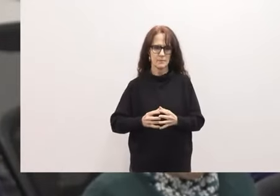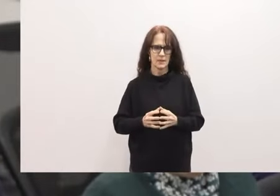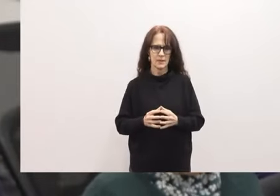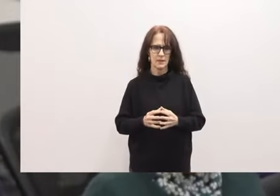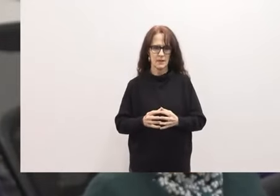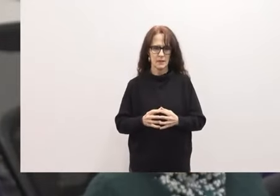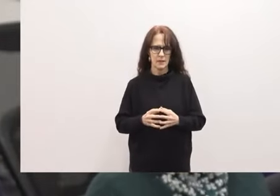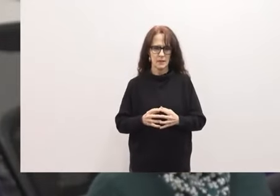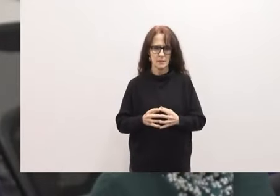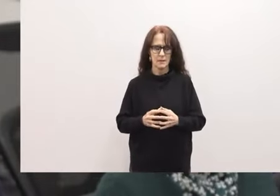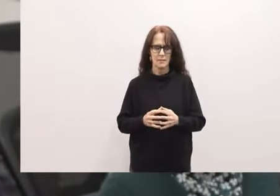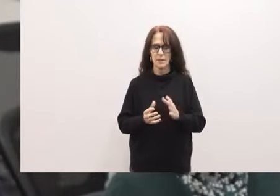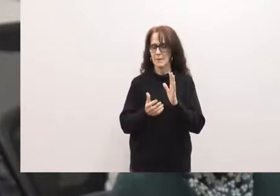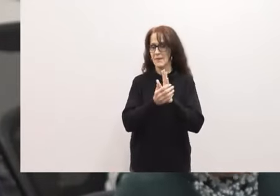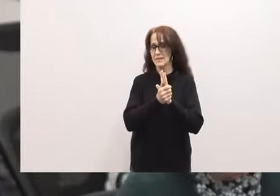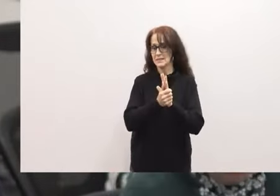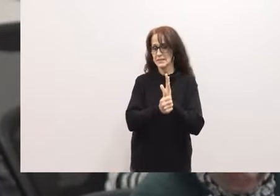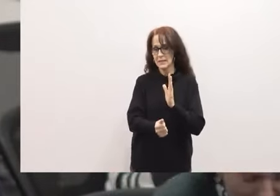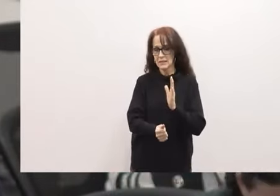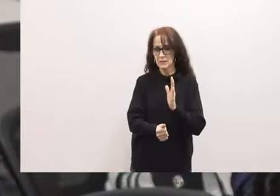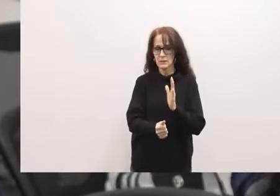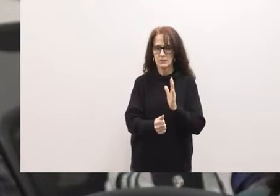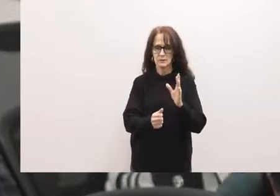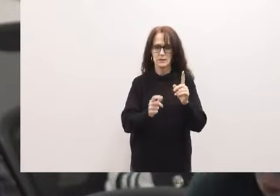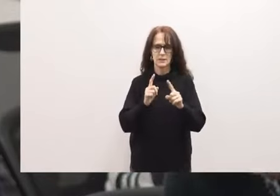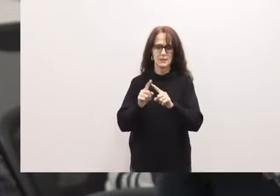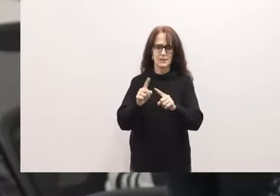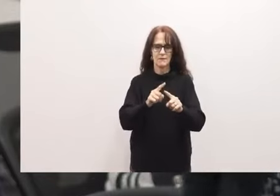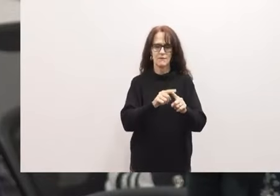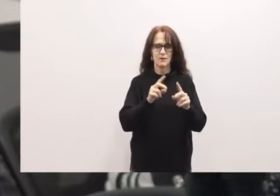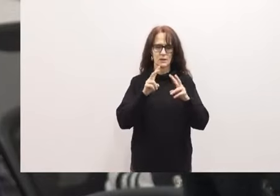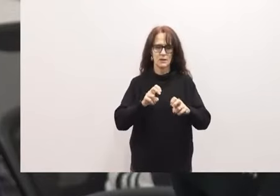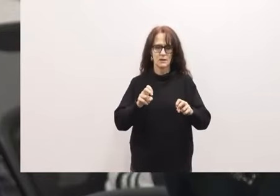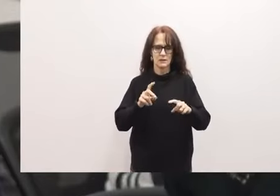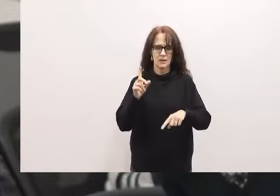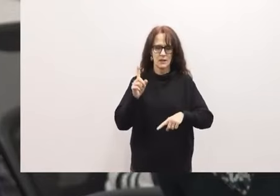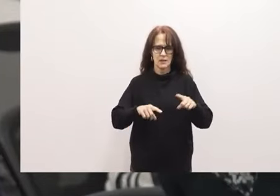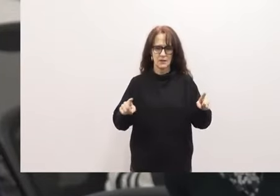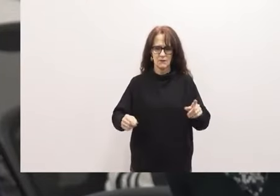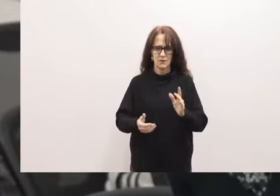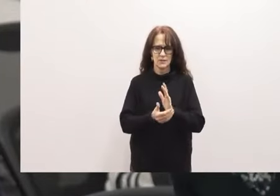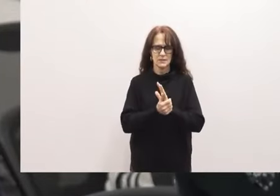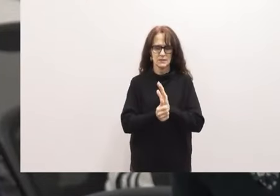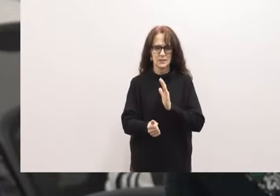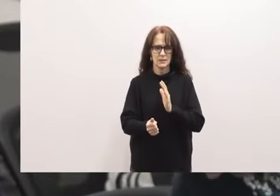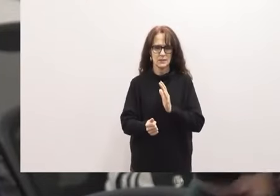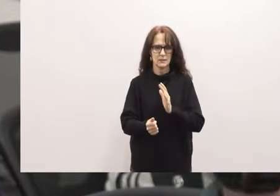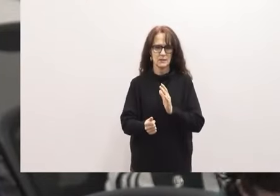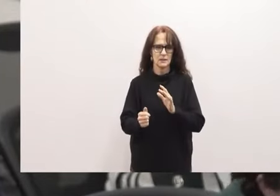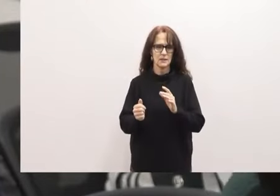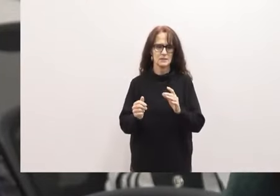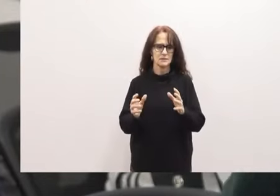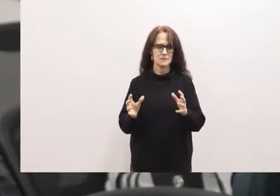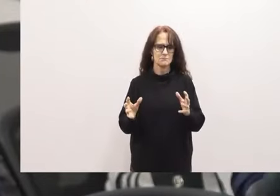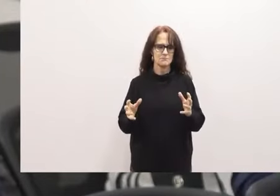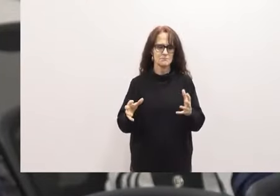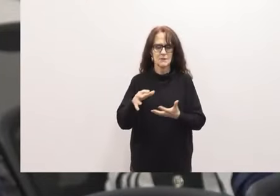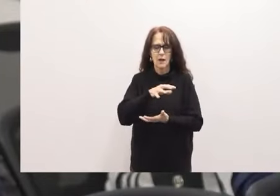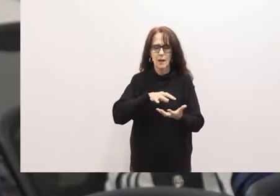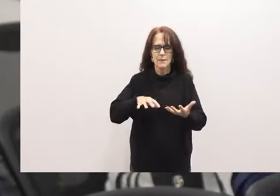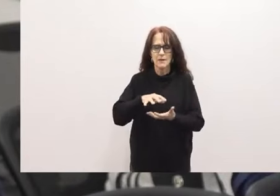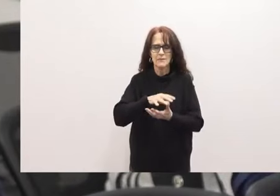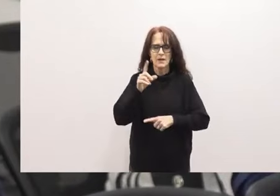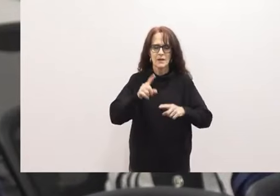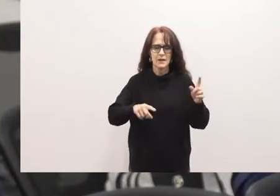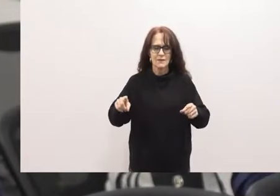more on the skills, what different assessments assess different skills. And so it's a combination of looking at different